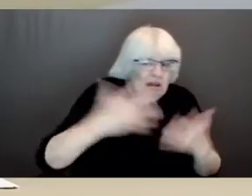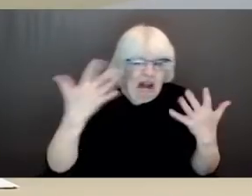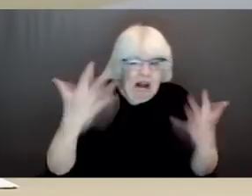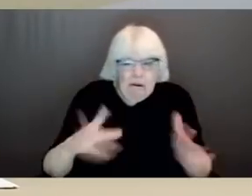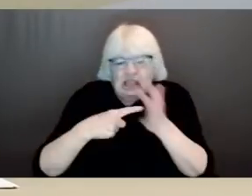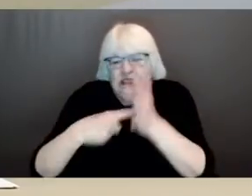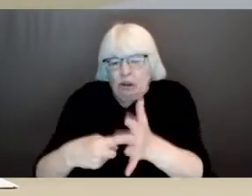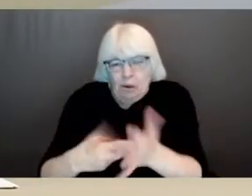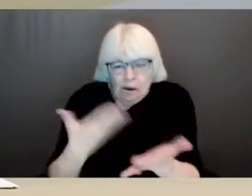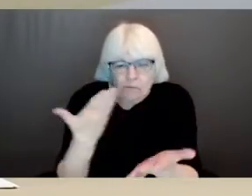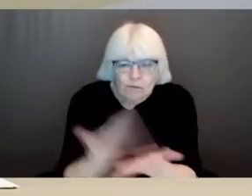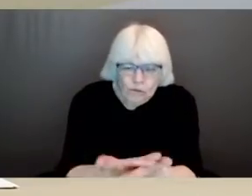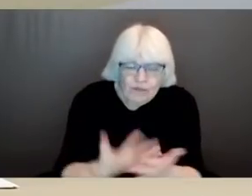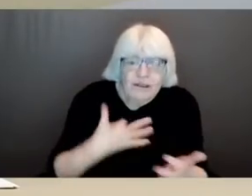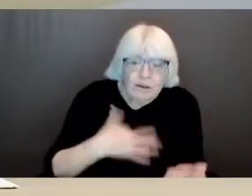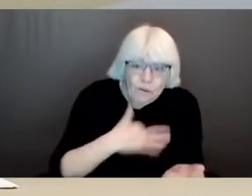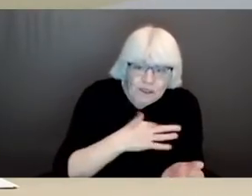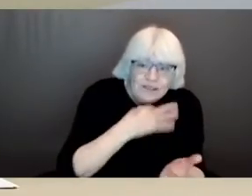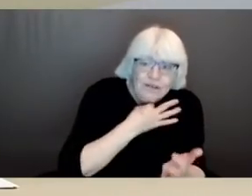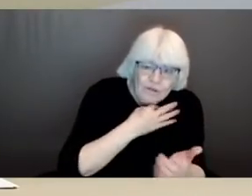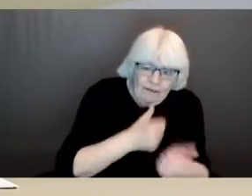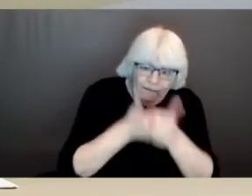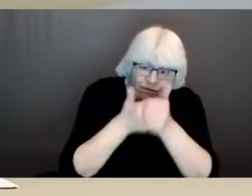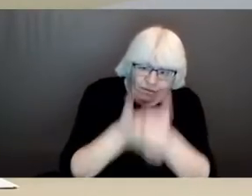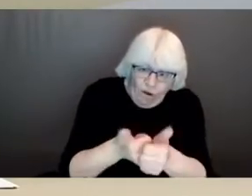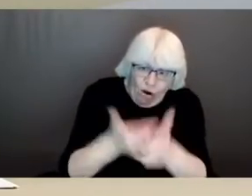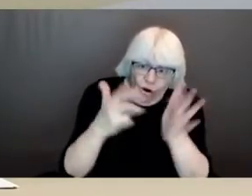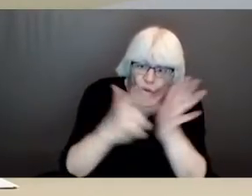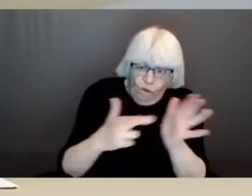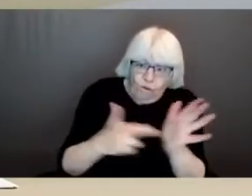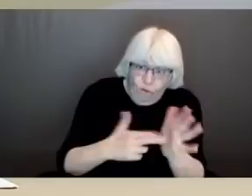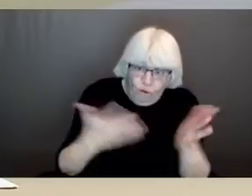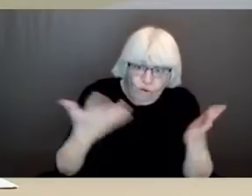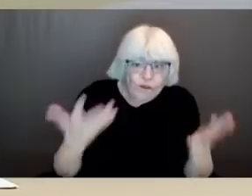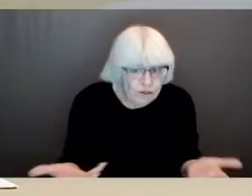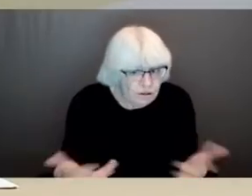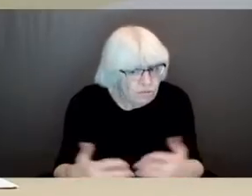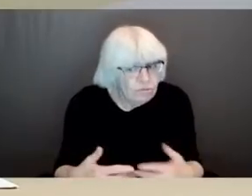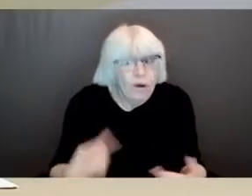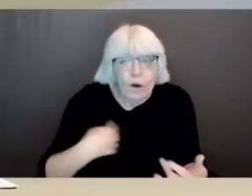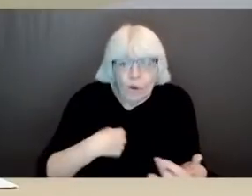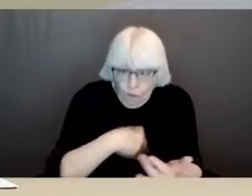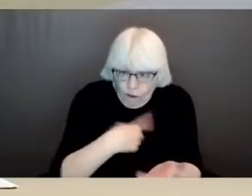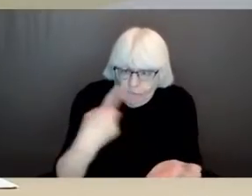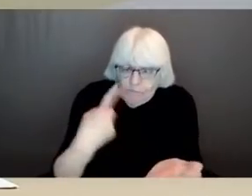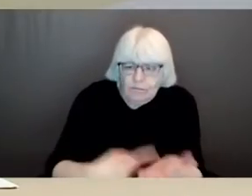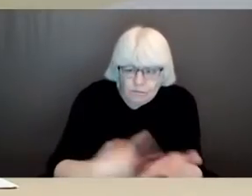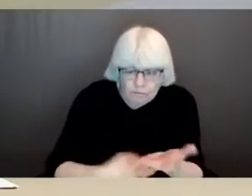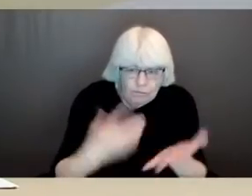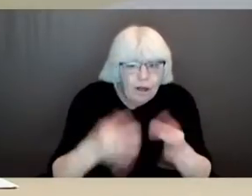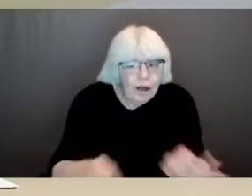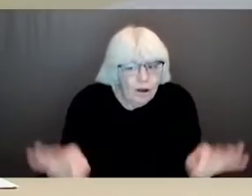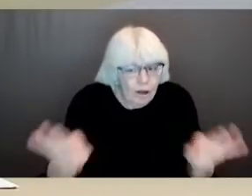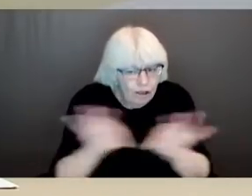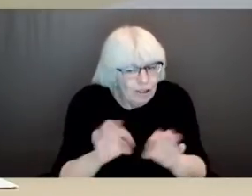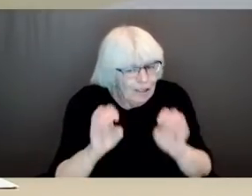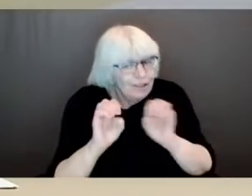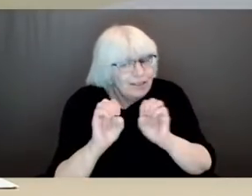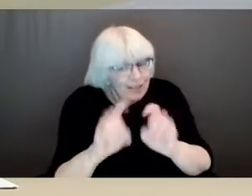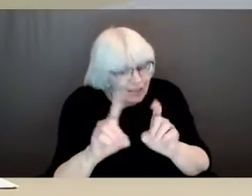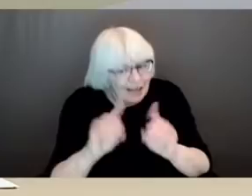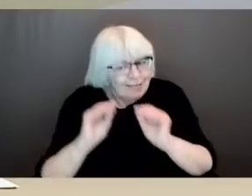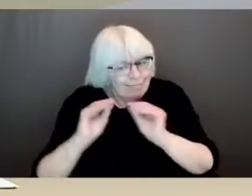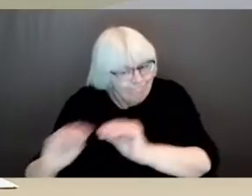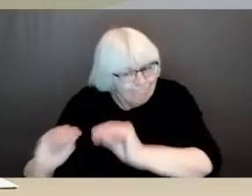going? Well, I think we always talked about education would be the first line. There have